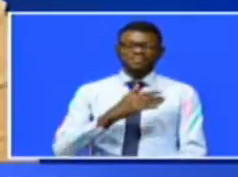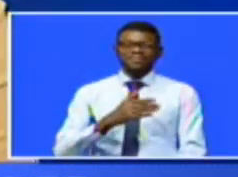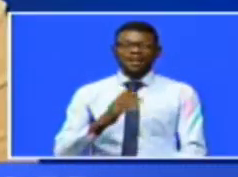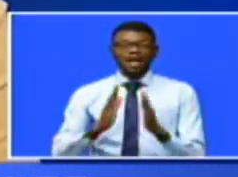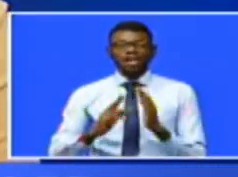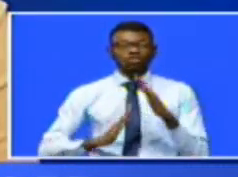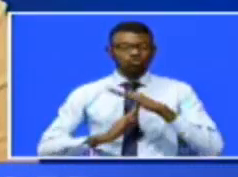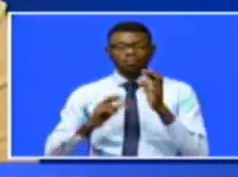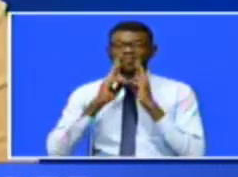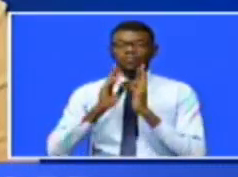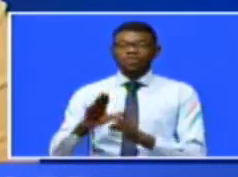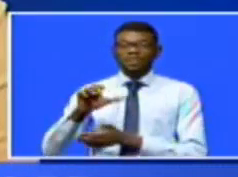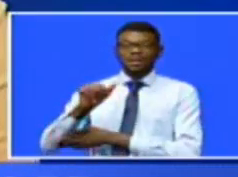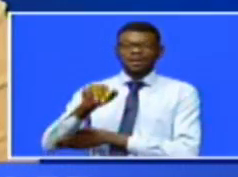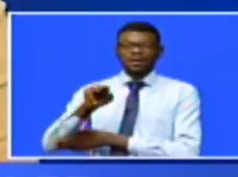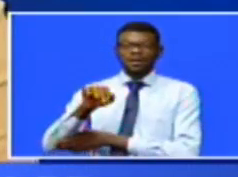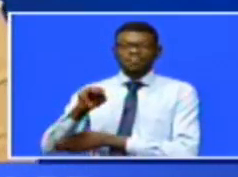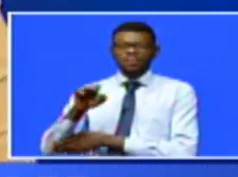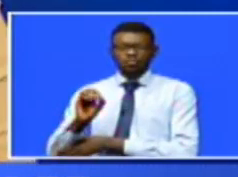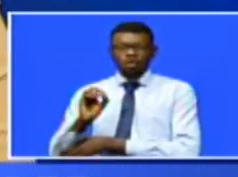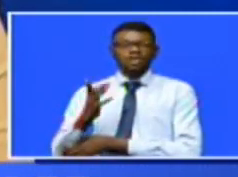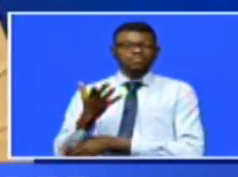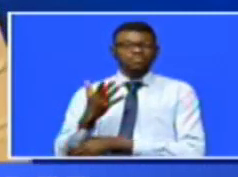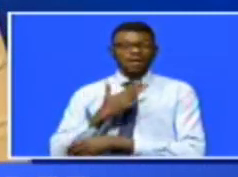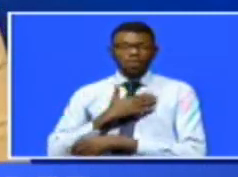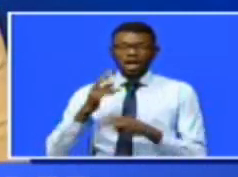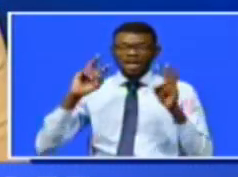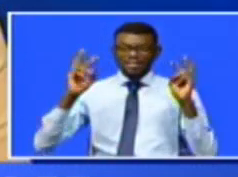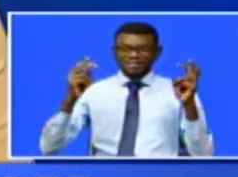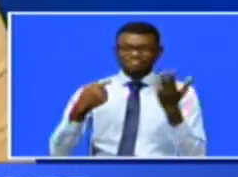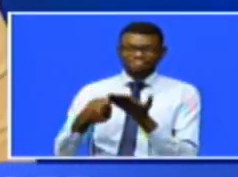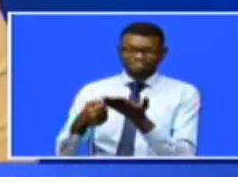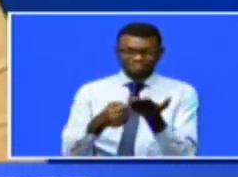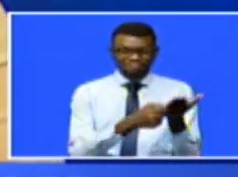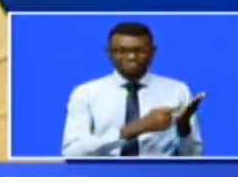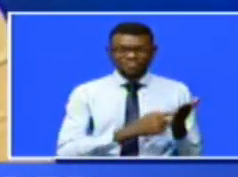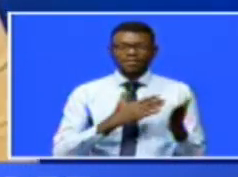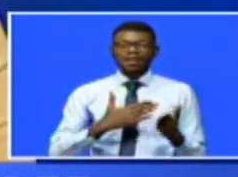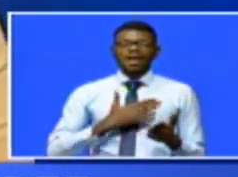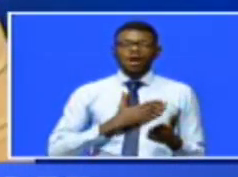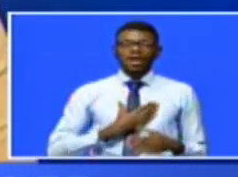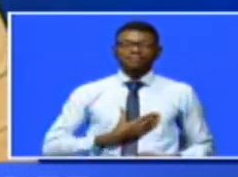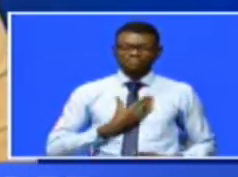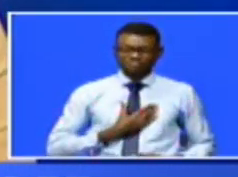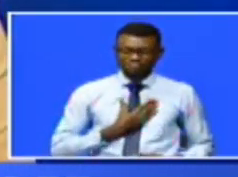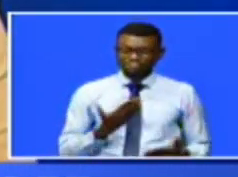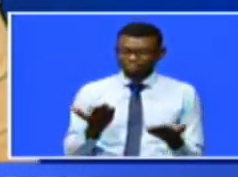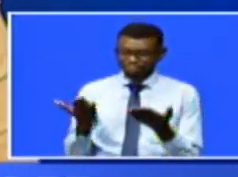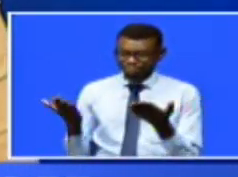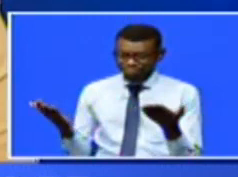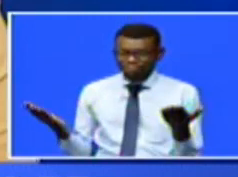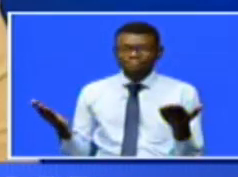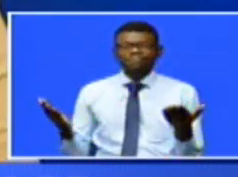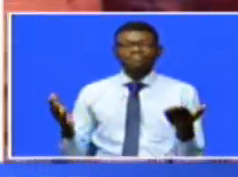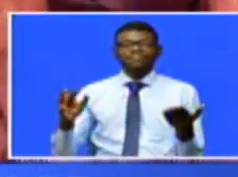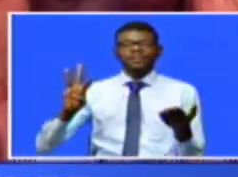Amimo there, forming the basis of our conversation at this hour. Let me introduce our guest in studio, Majority Whip Senator